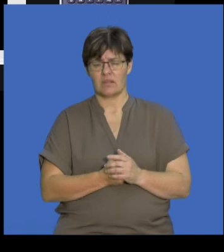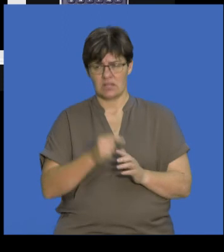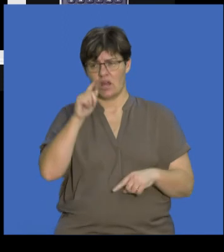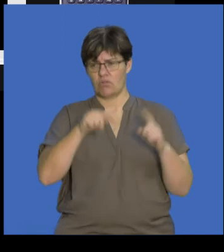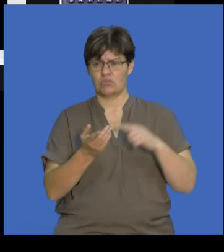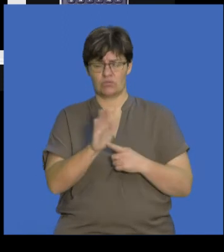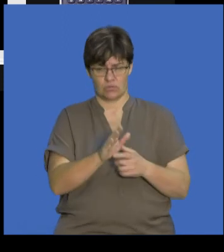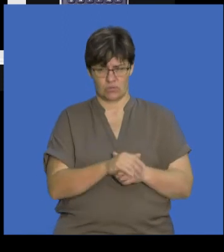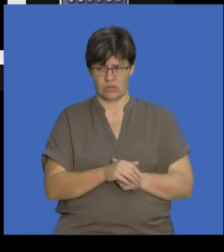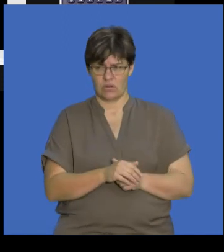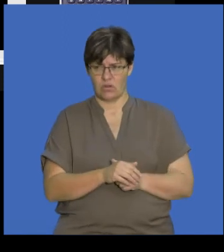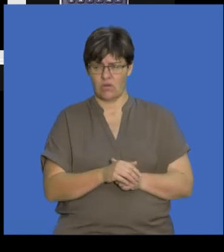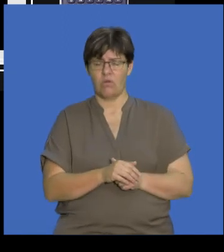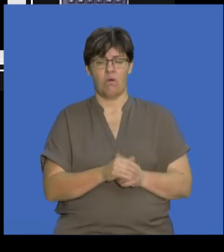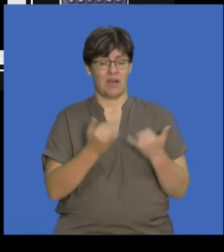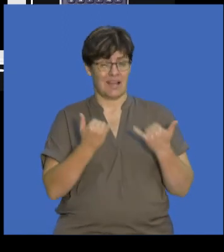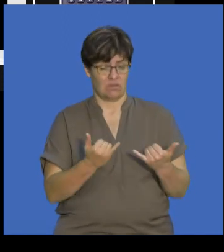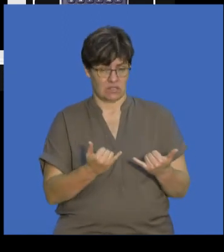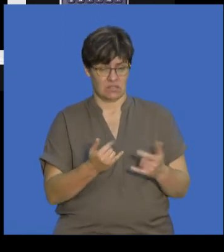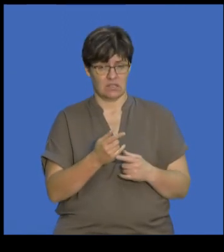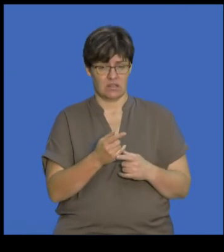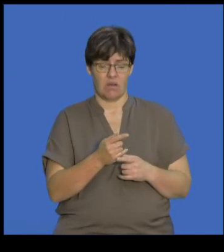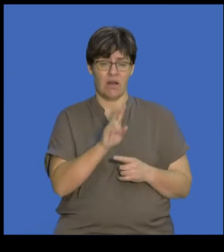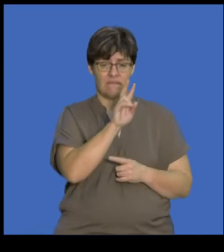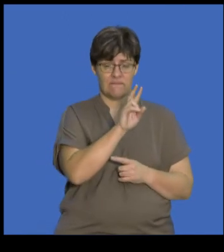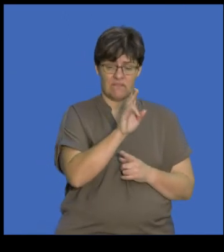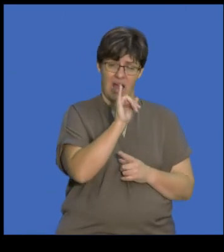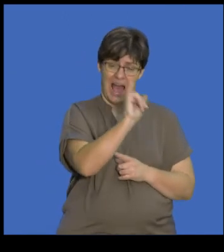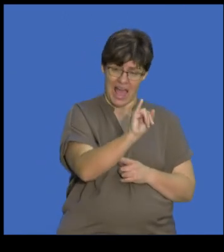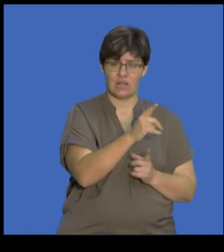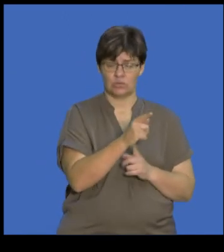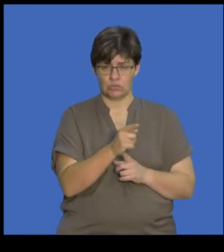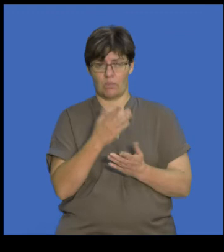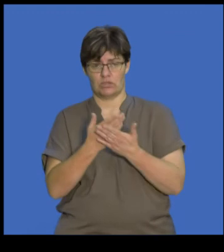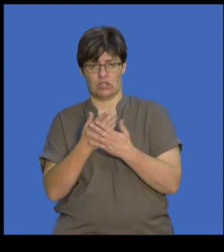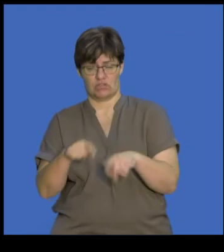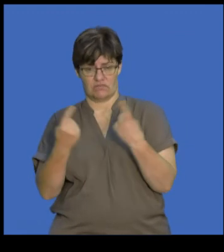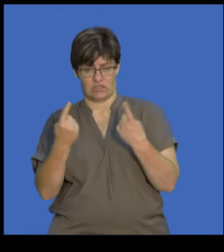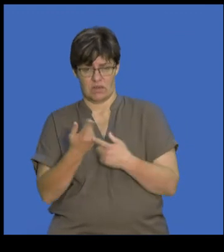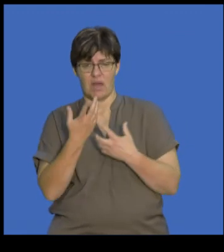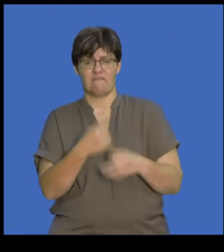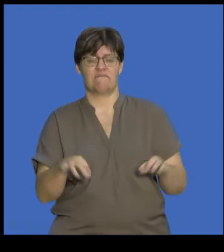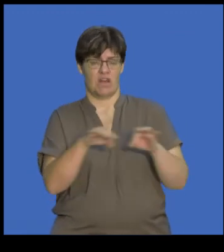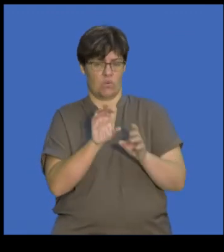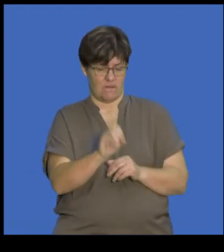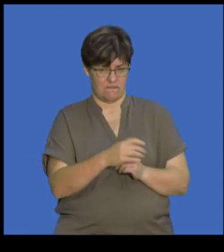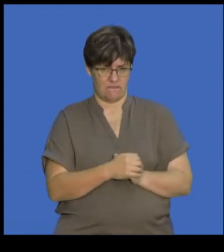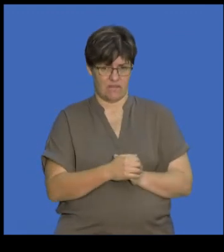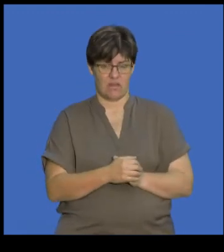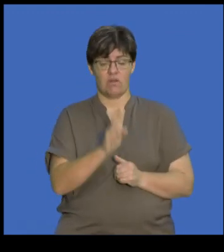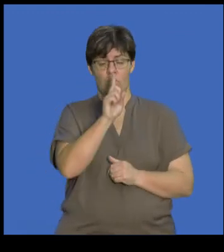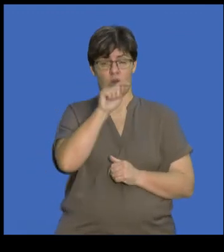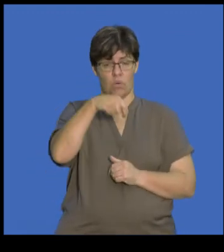of current to potential difference to current, these are the values that we have. So we've got